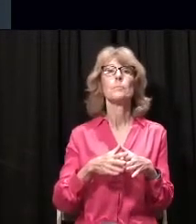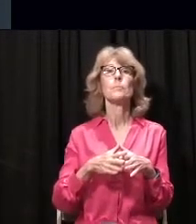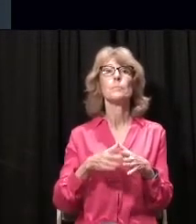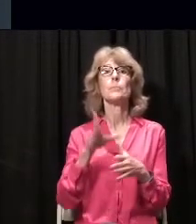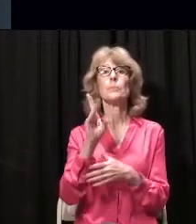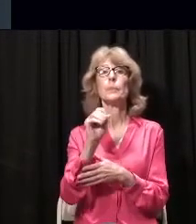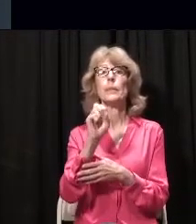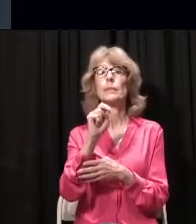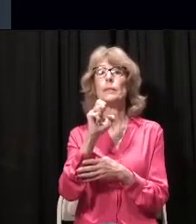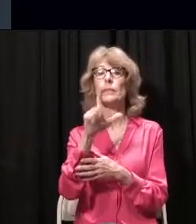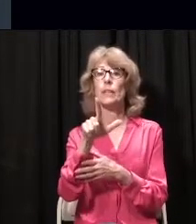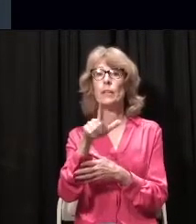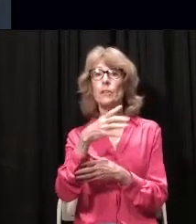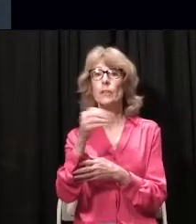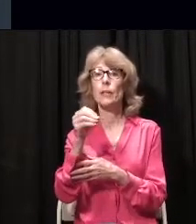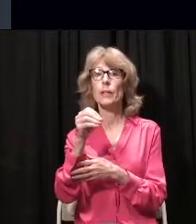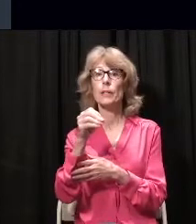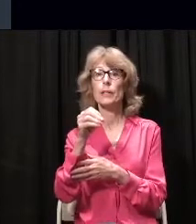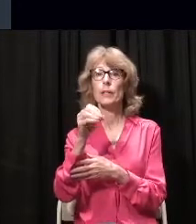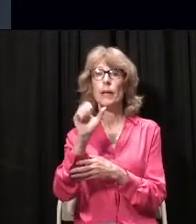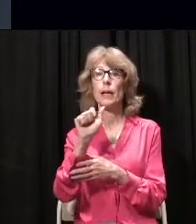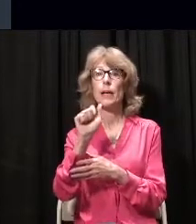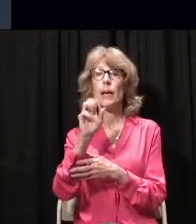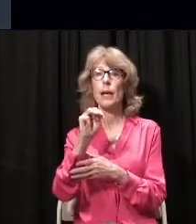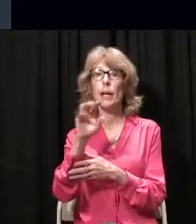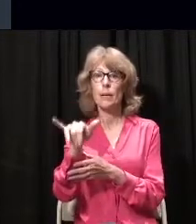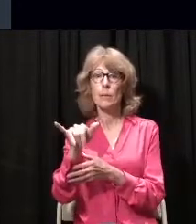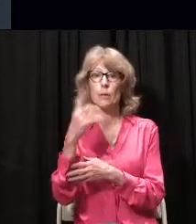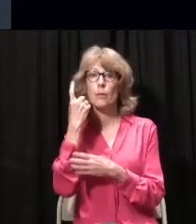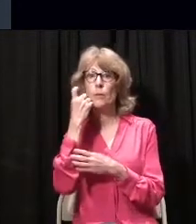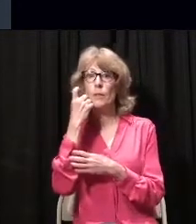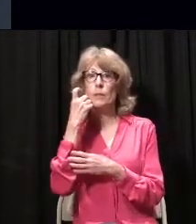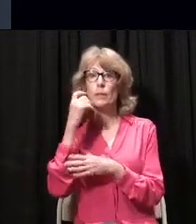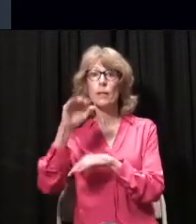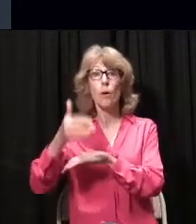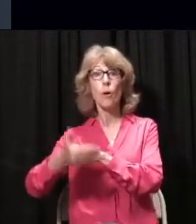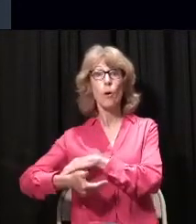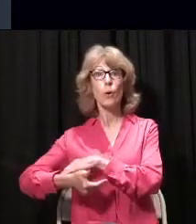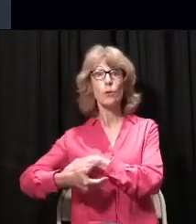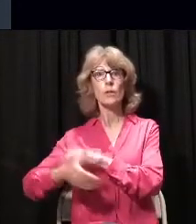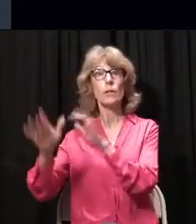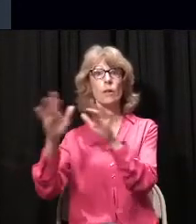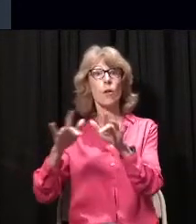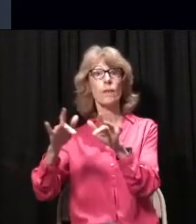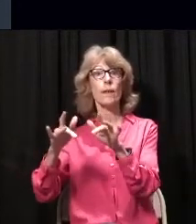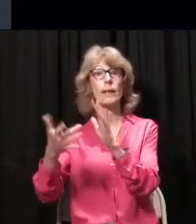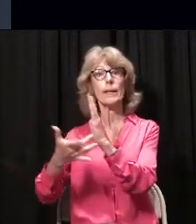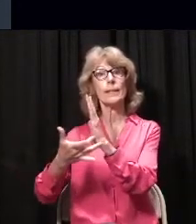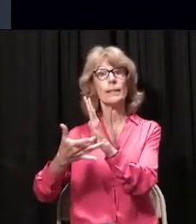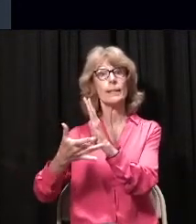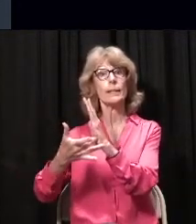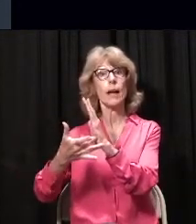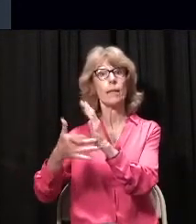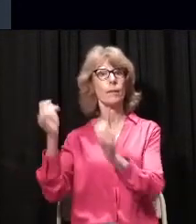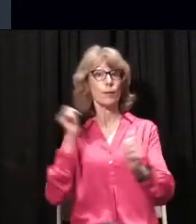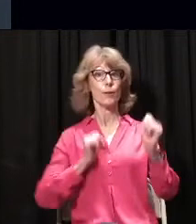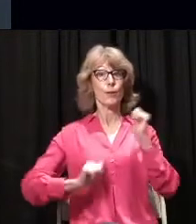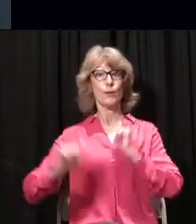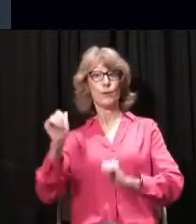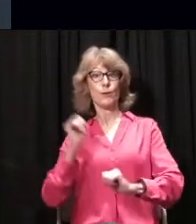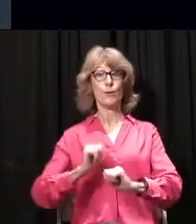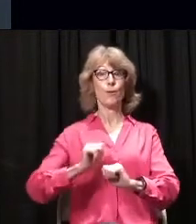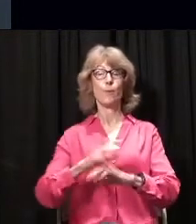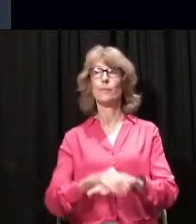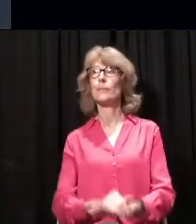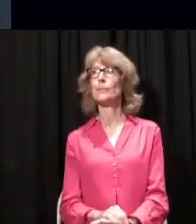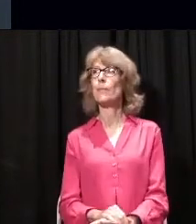a online talent show. And you can see these pictures on the screen here. You got Lucas and you got Ben, and the one I